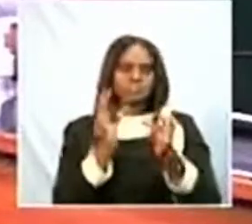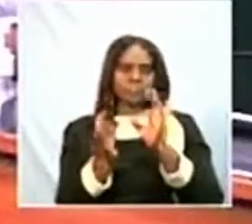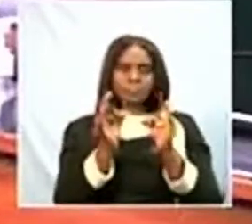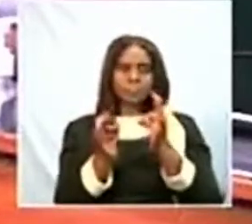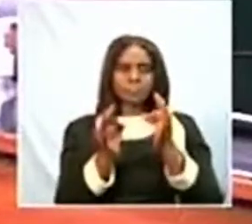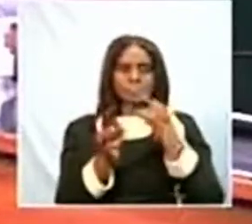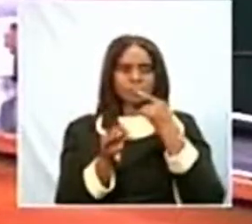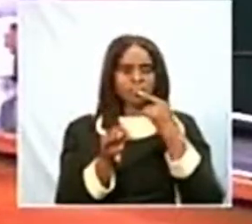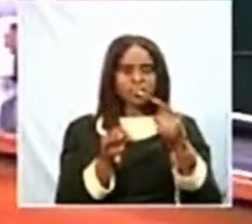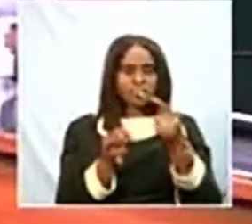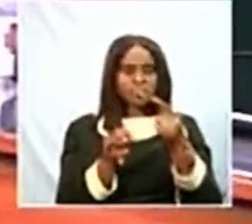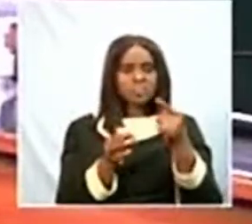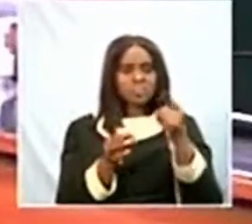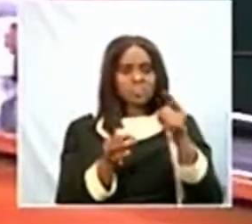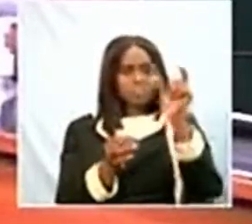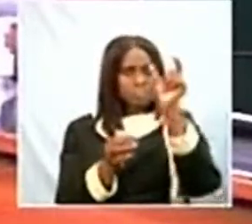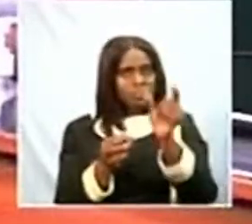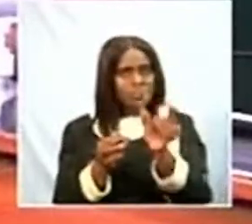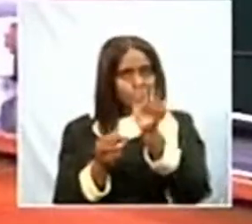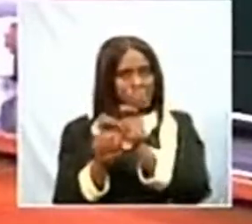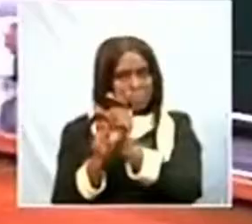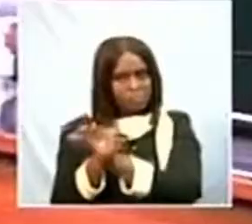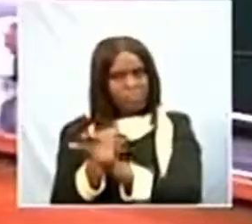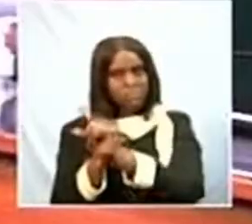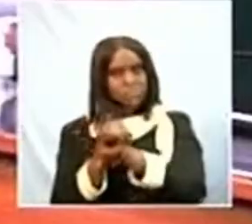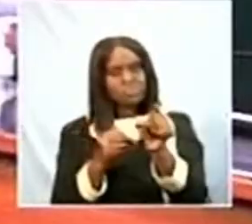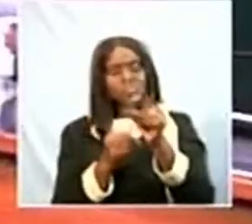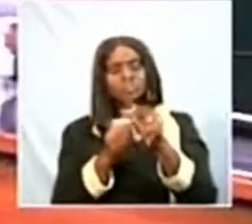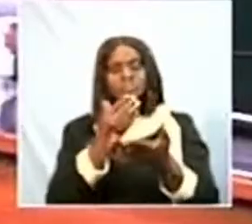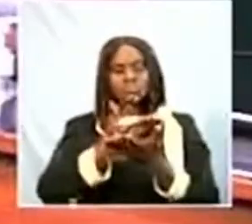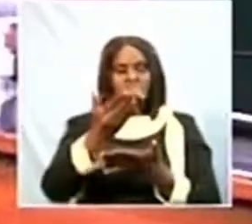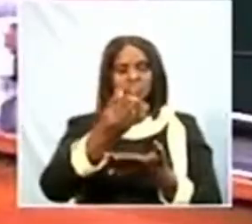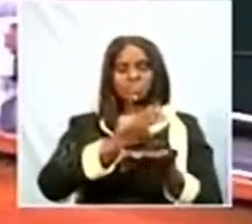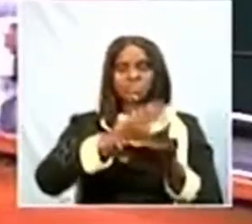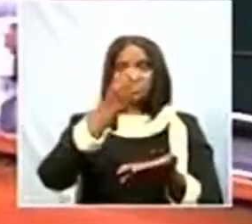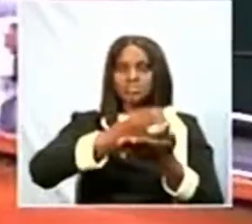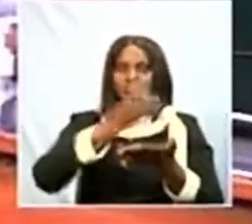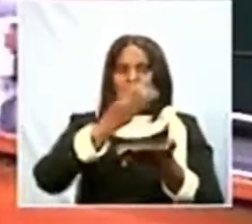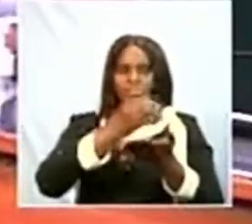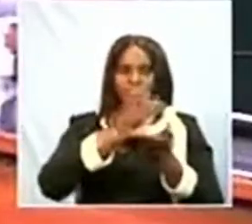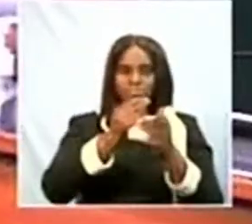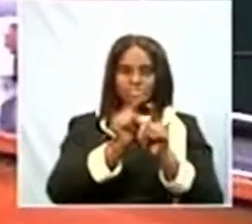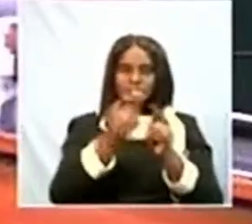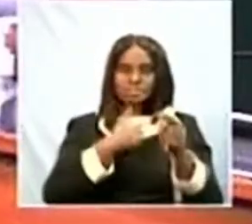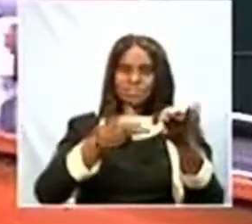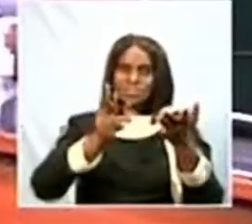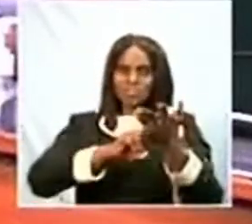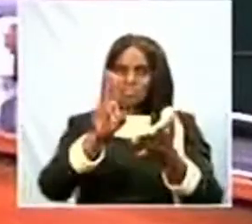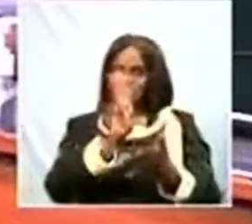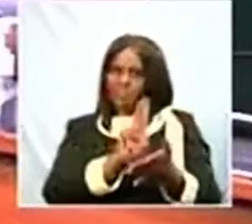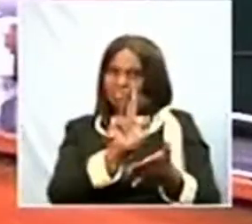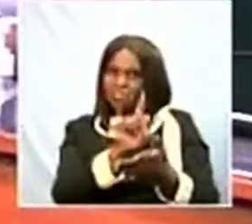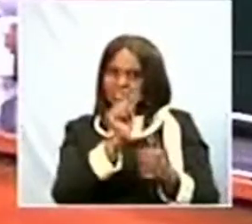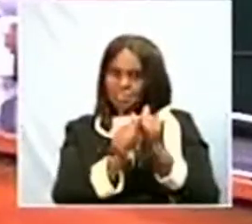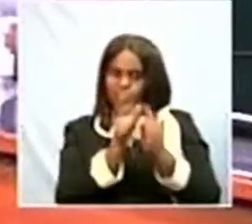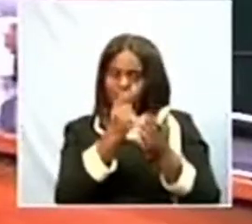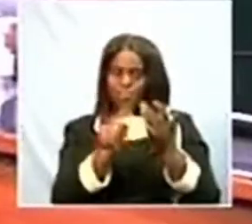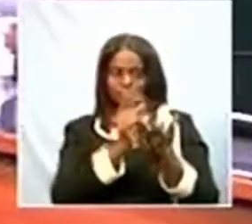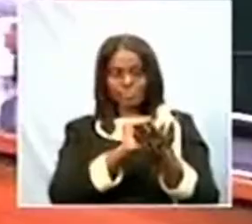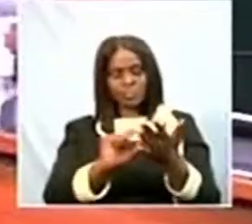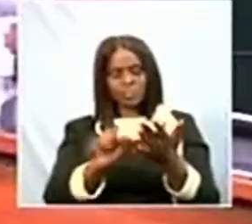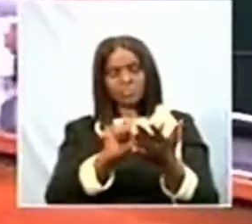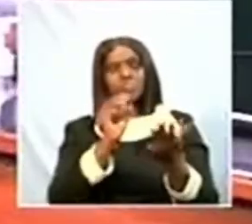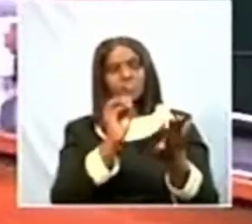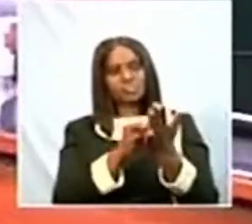we say an individual buys a bottle of Coca-Cola, there's a recycling note that is written on the bottle cap